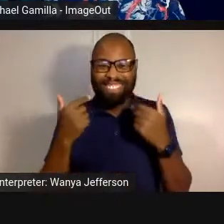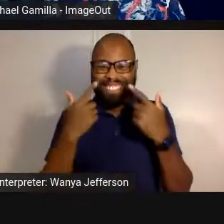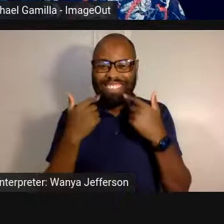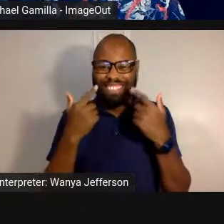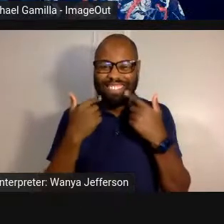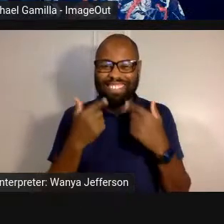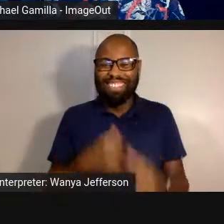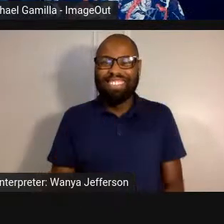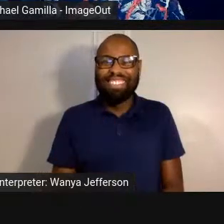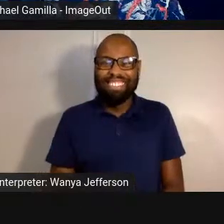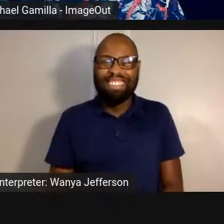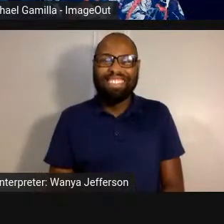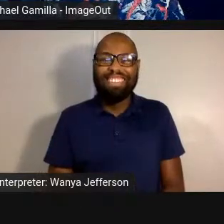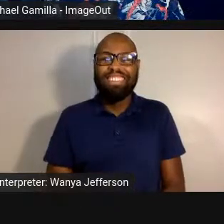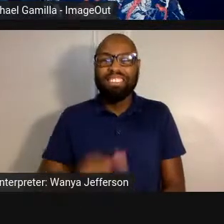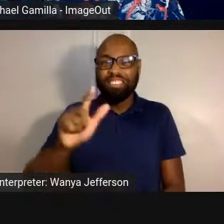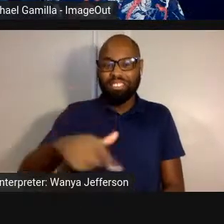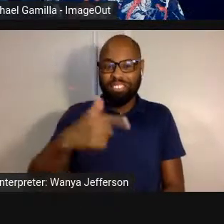What about you, Nathalie?